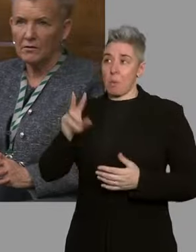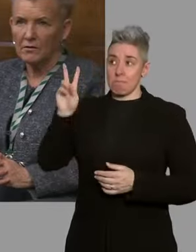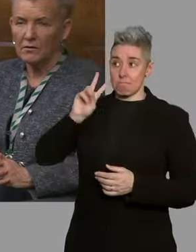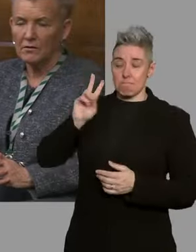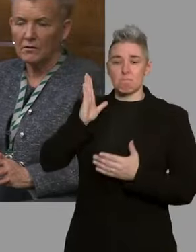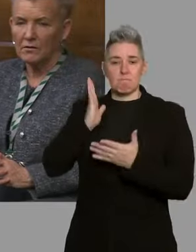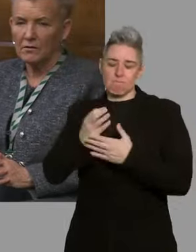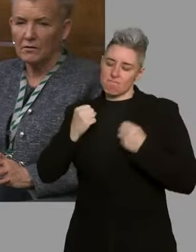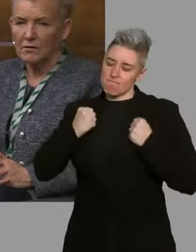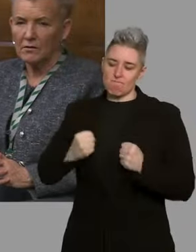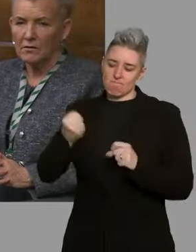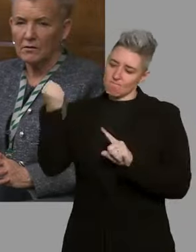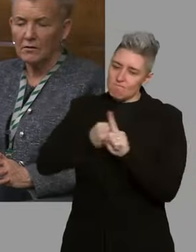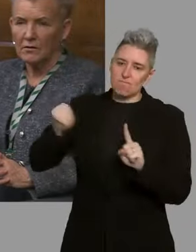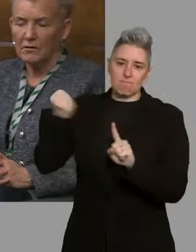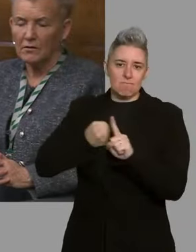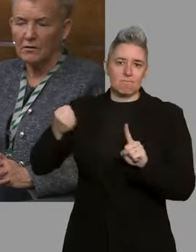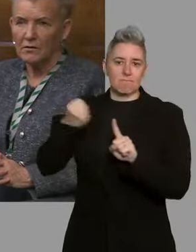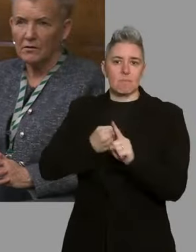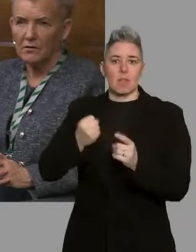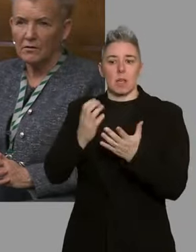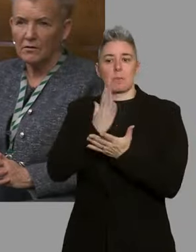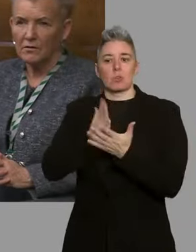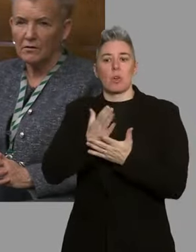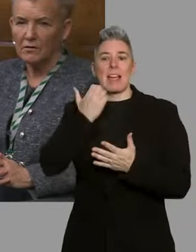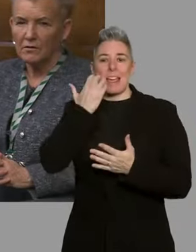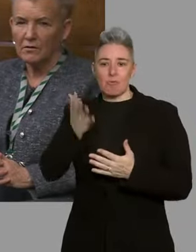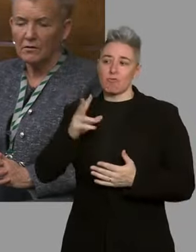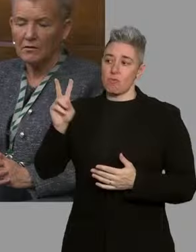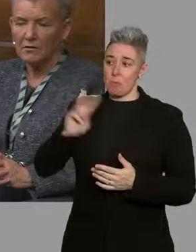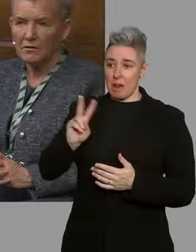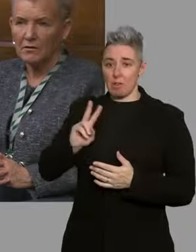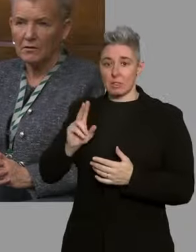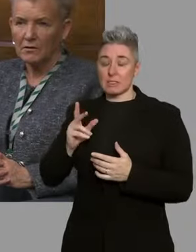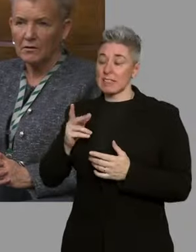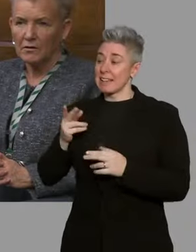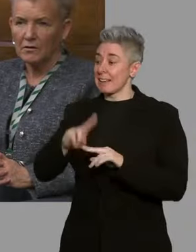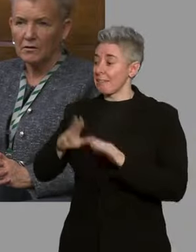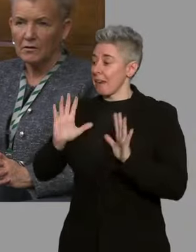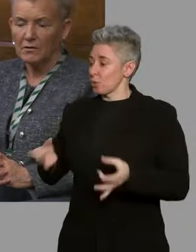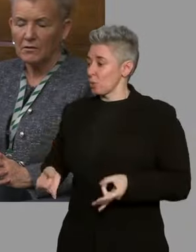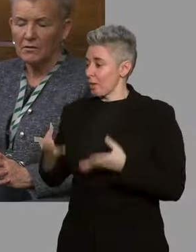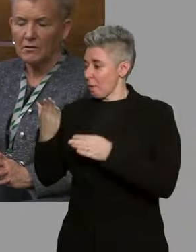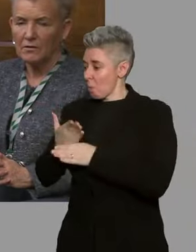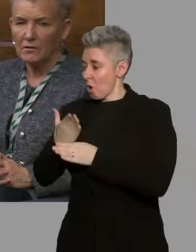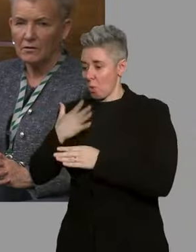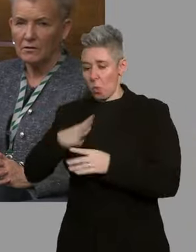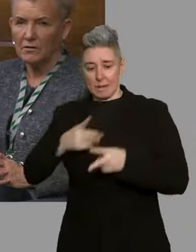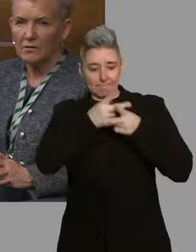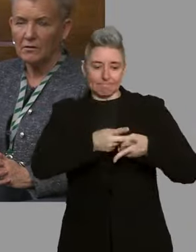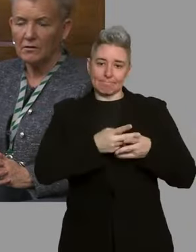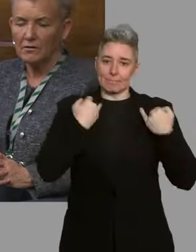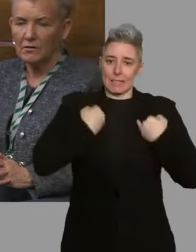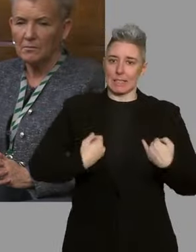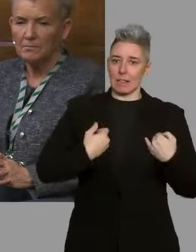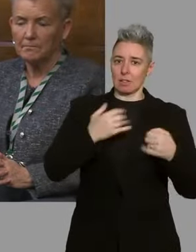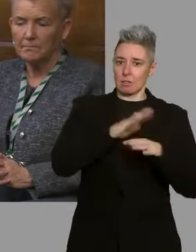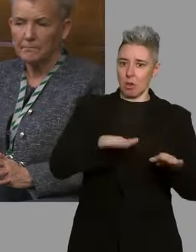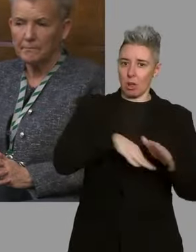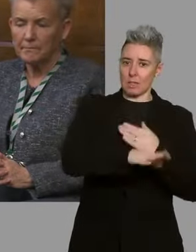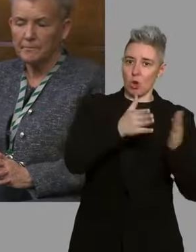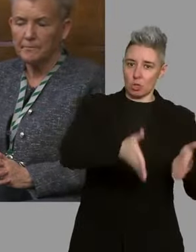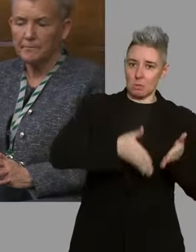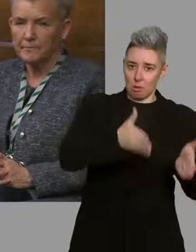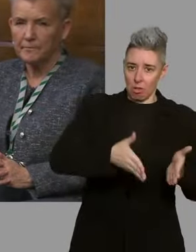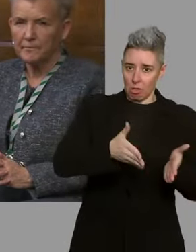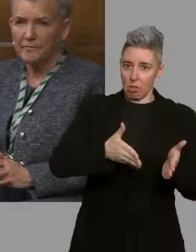must leave work to look after a sick child in hospital gets the financial support that they need from day one. Will the